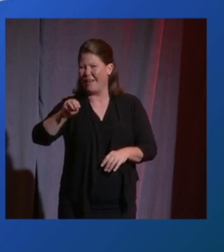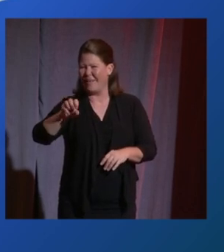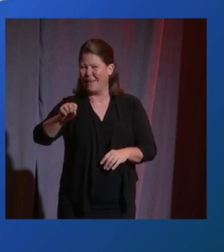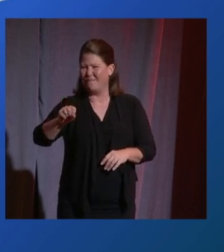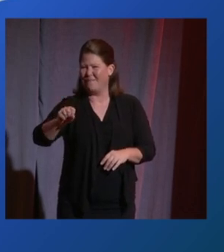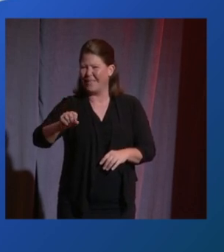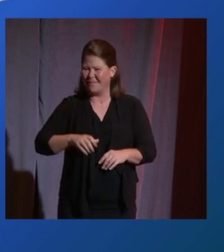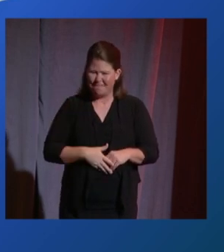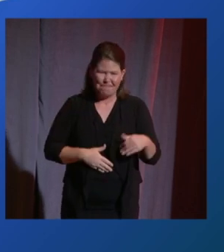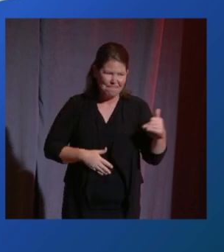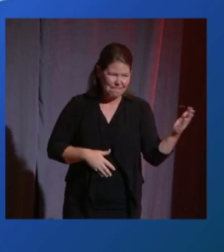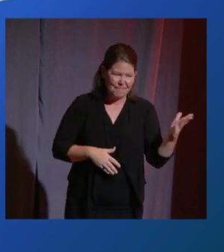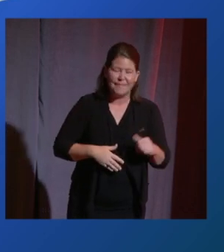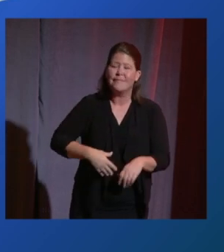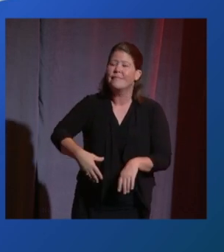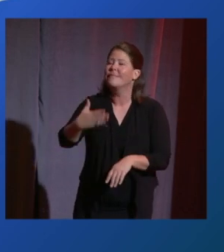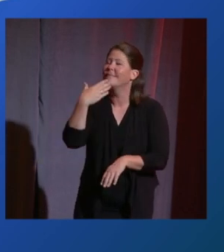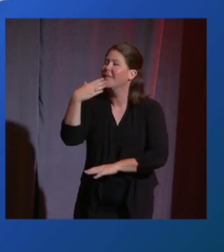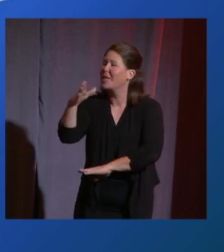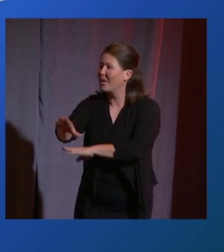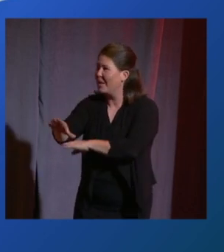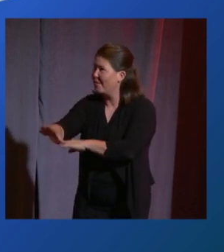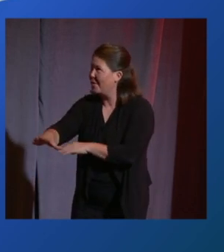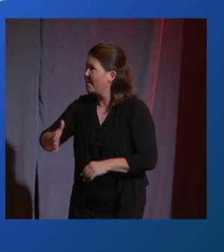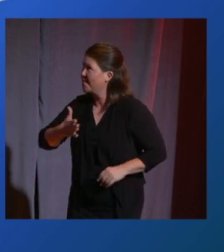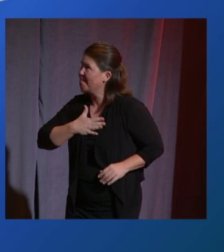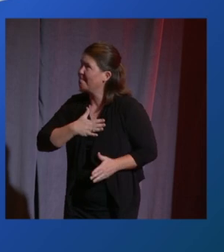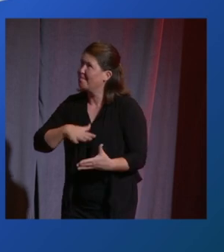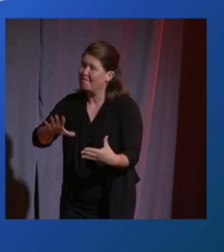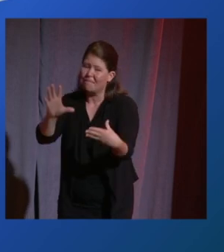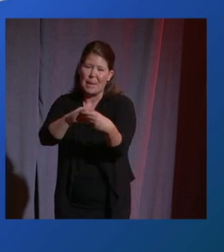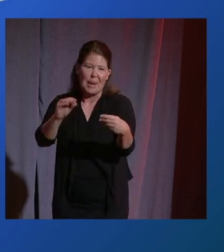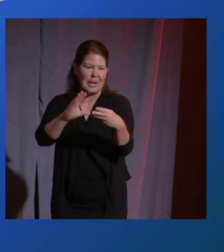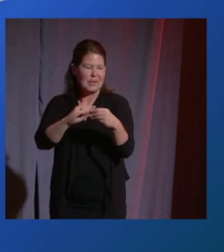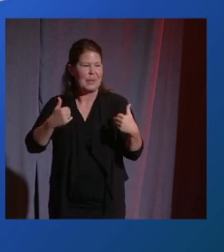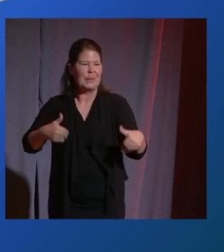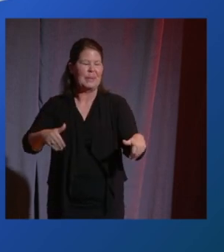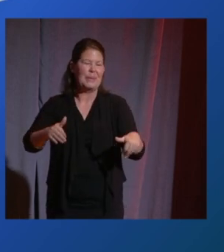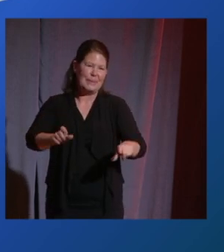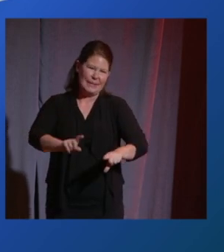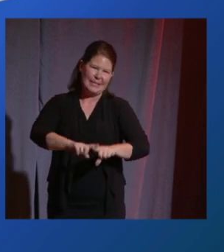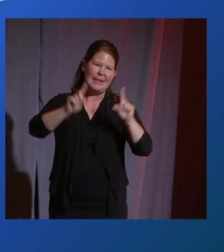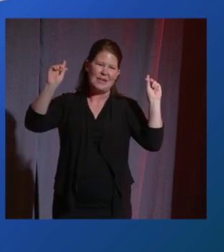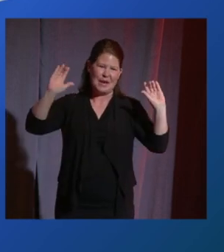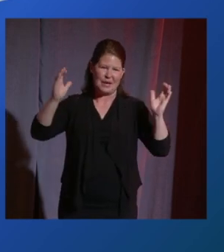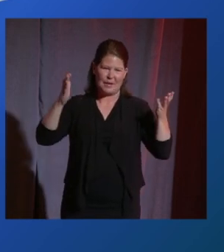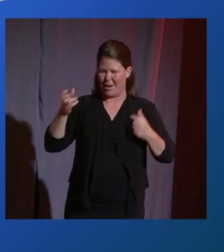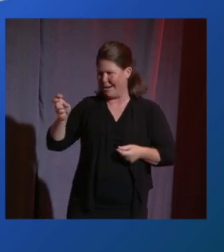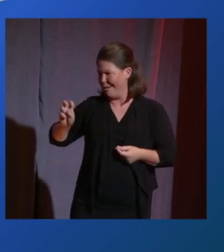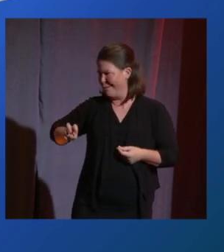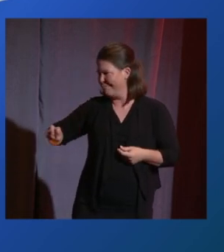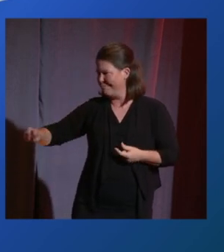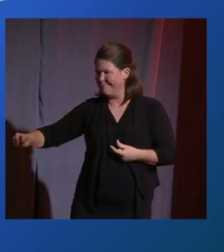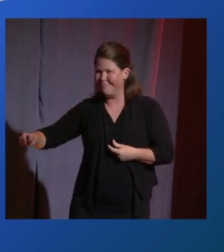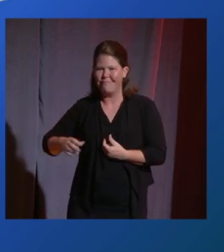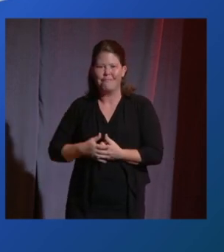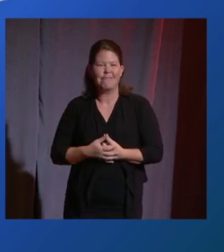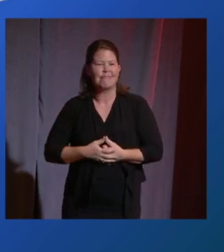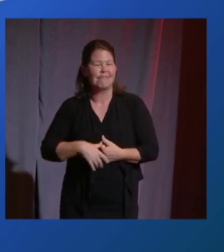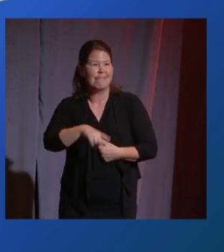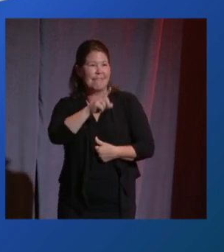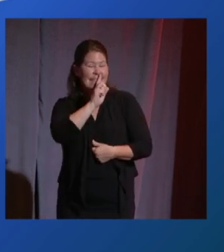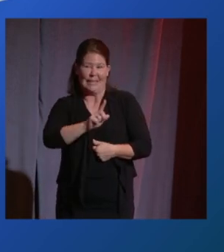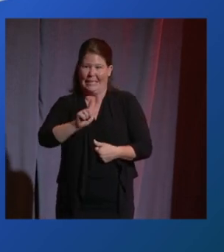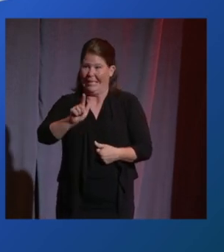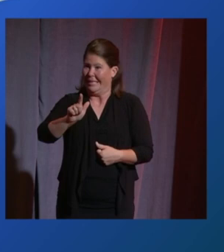getting started in this uh profession I actually about almost 28 29 years